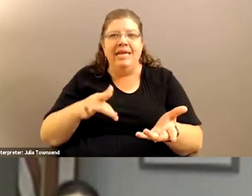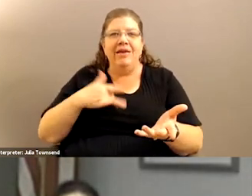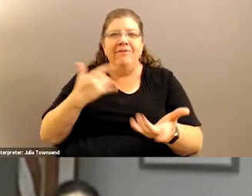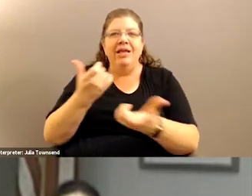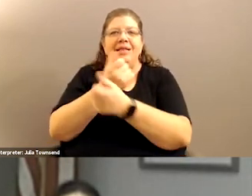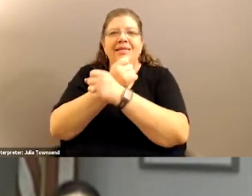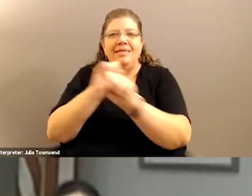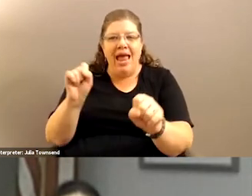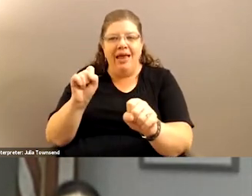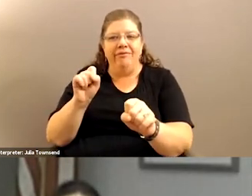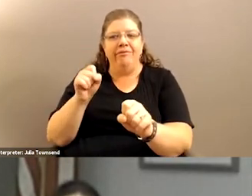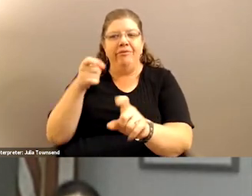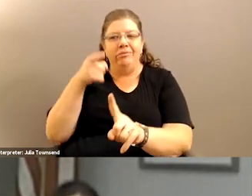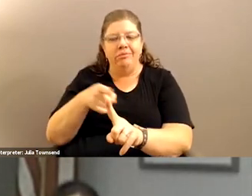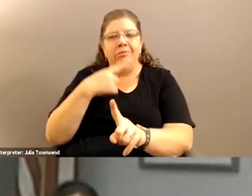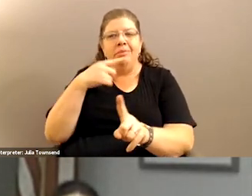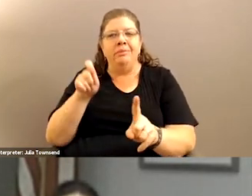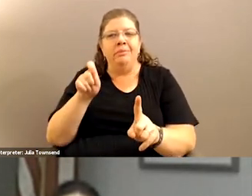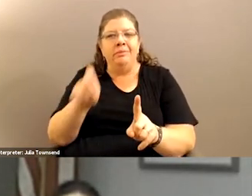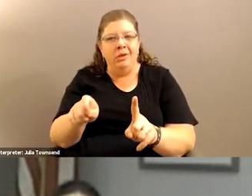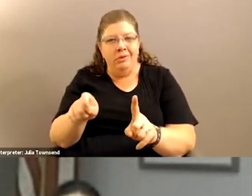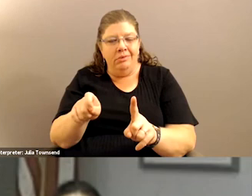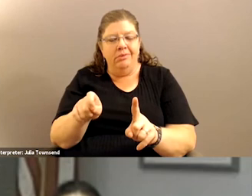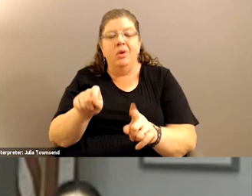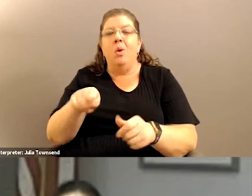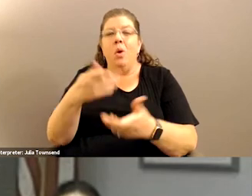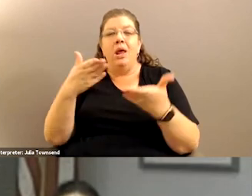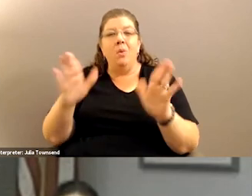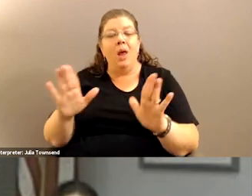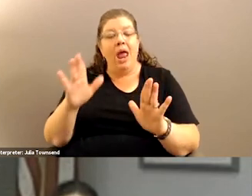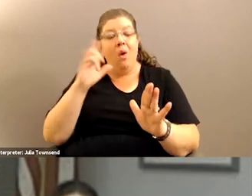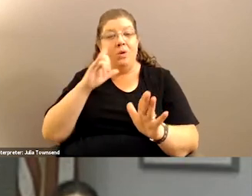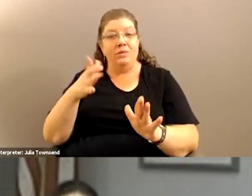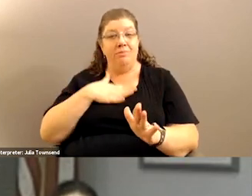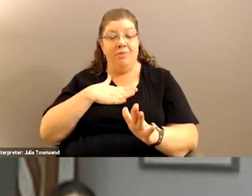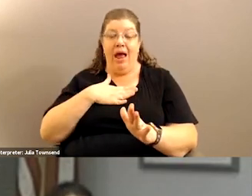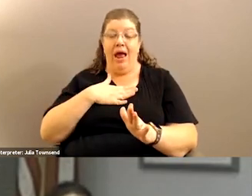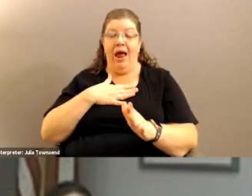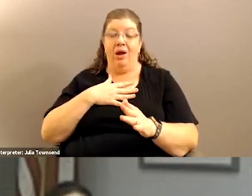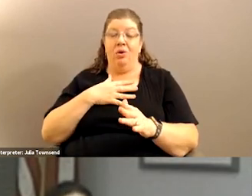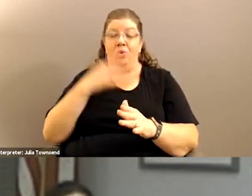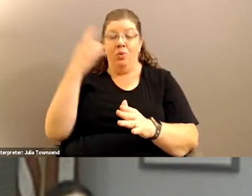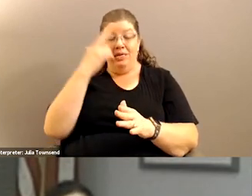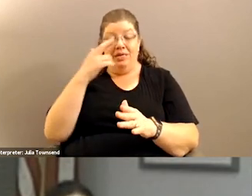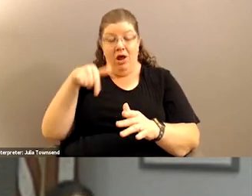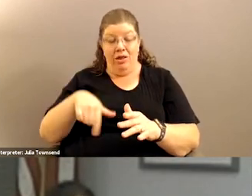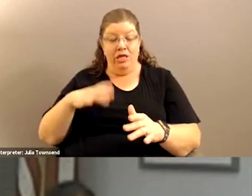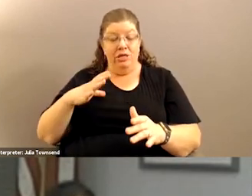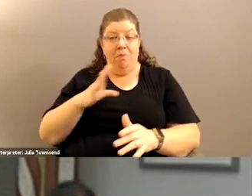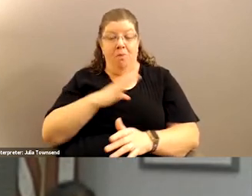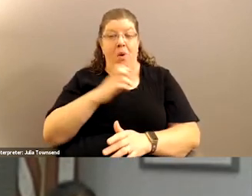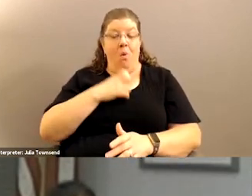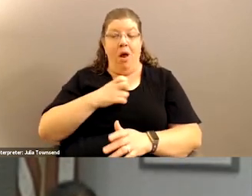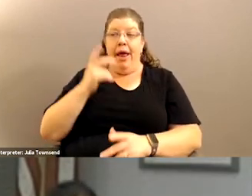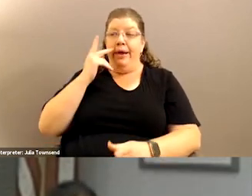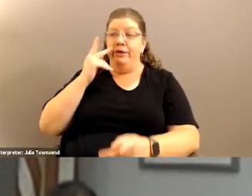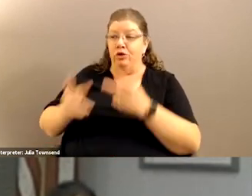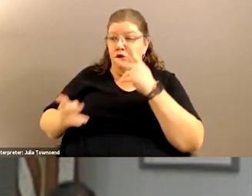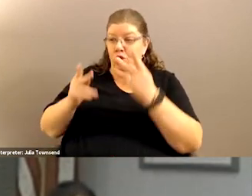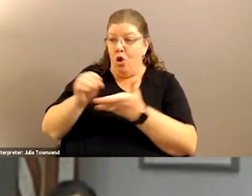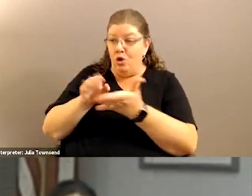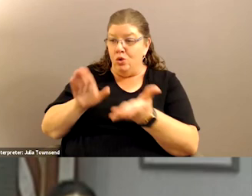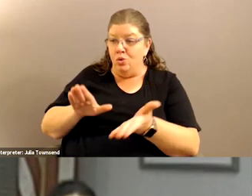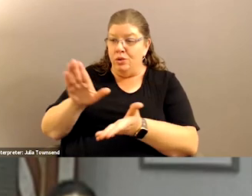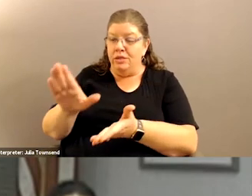see and it was my original reason to be on this board was because of the pain that i saw with students and so many